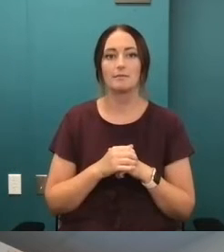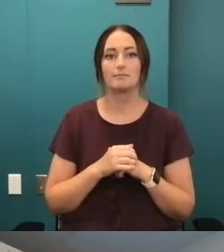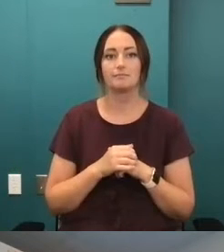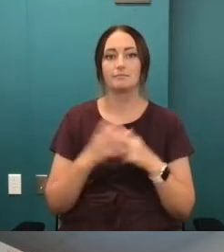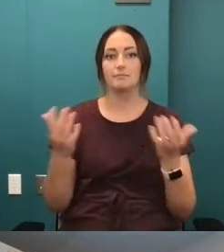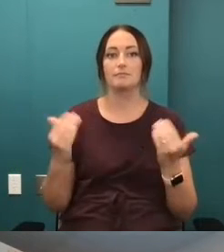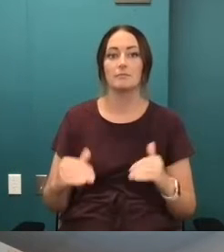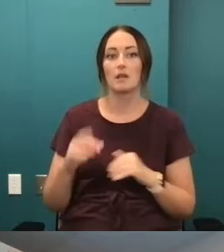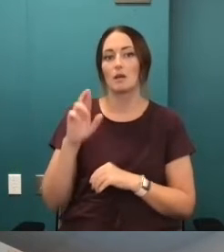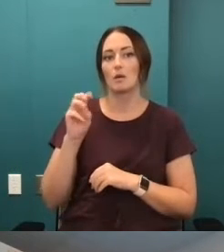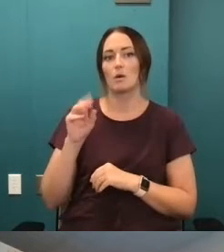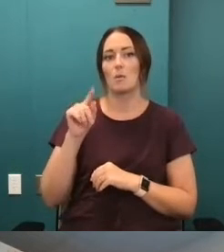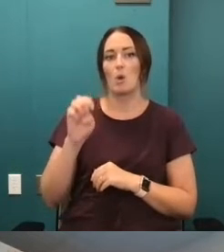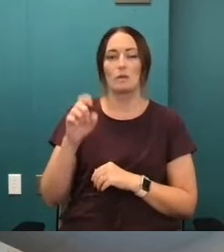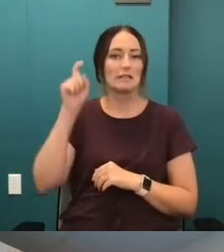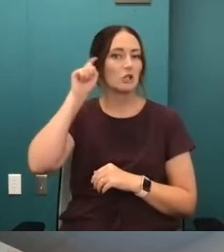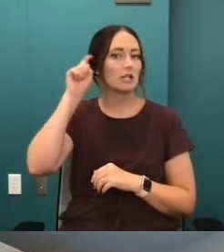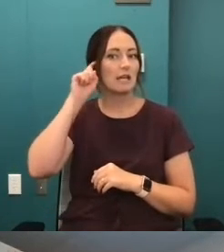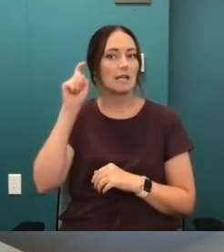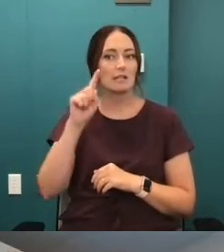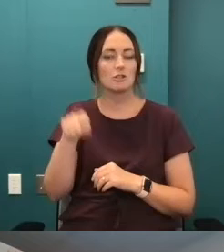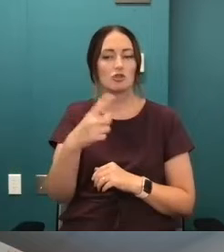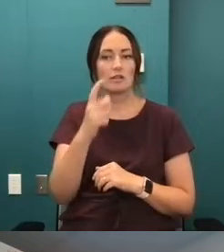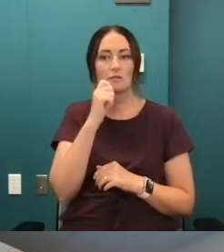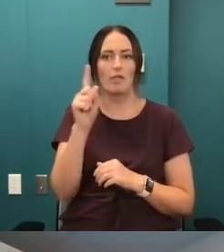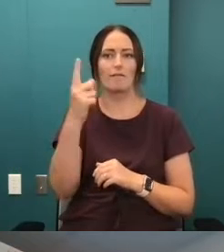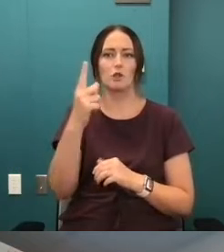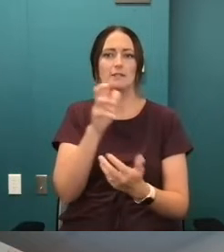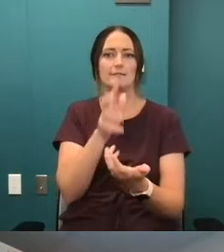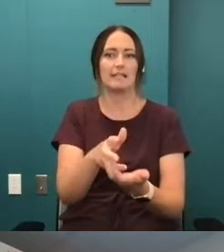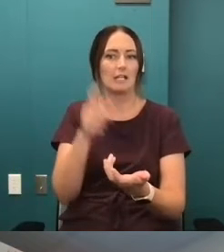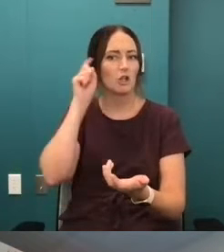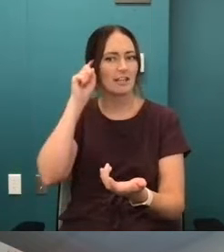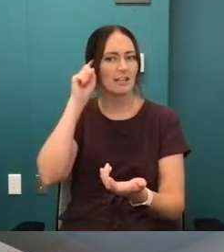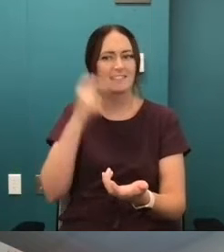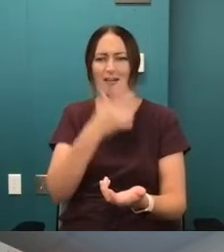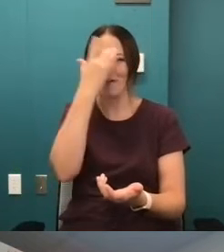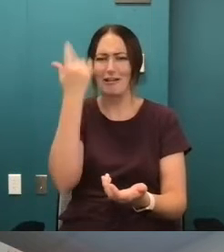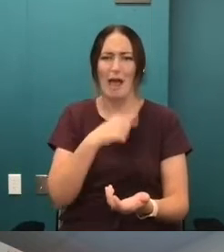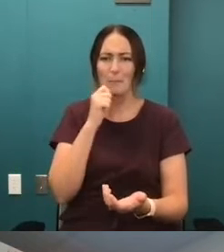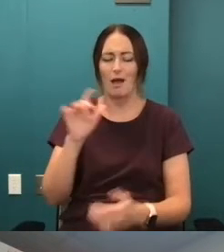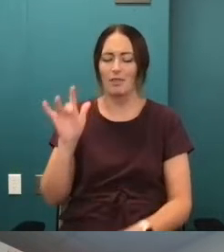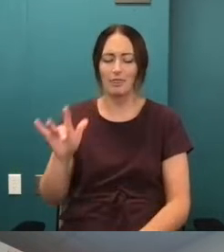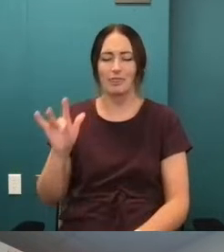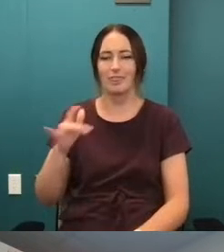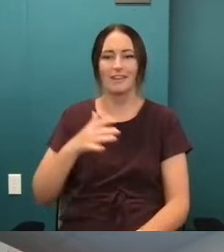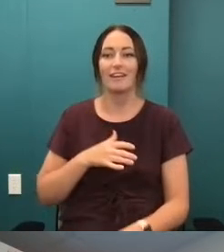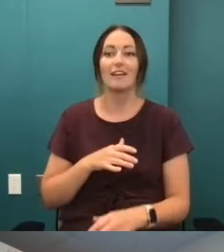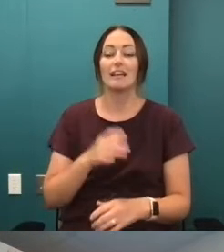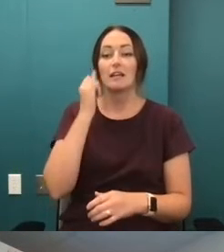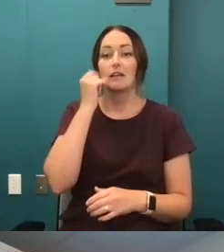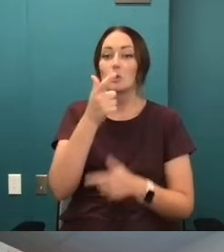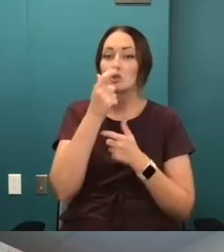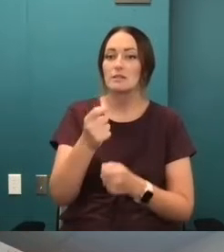Remote hearing aid adjustments for non-first fit hearing aids. I forgot that I wasn't pushing my button. If you're interested in